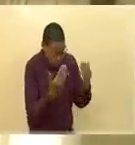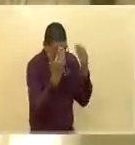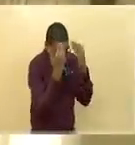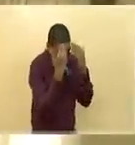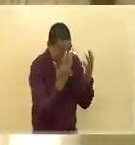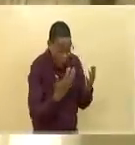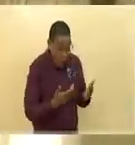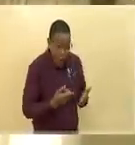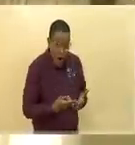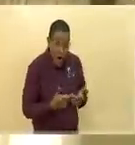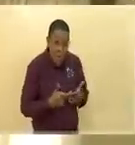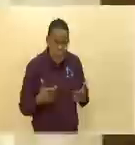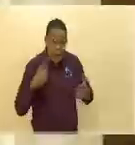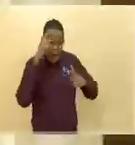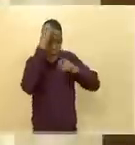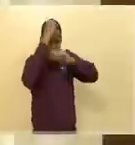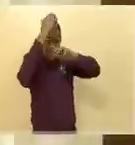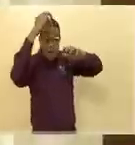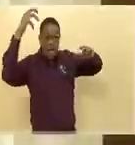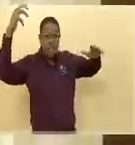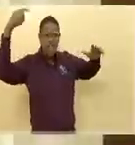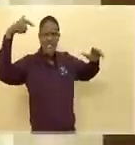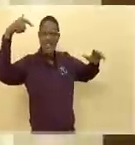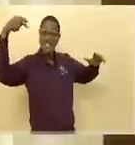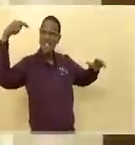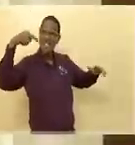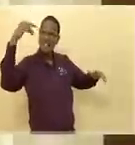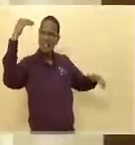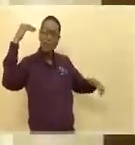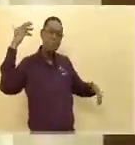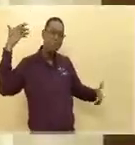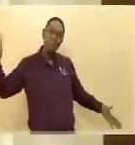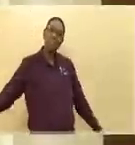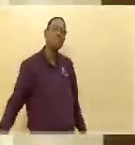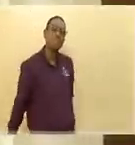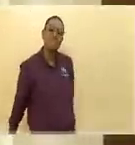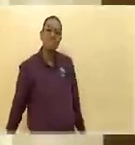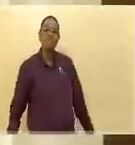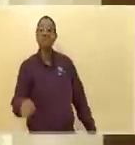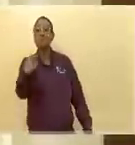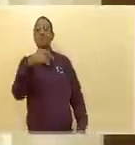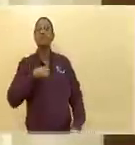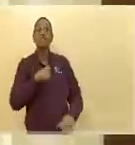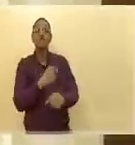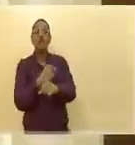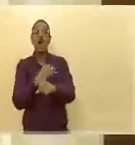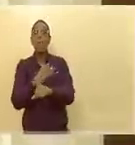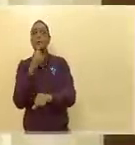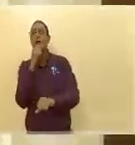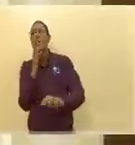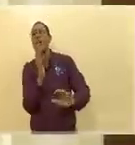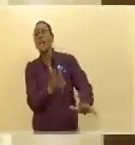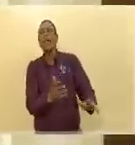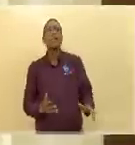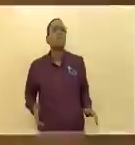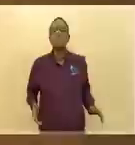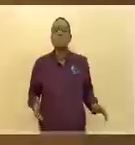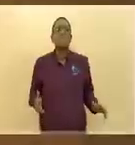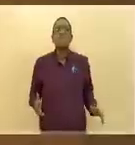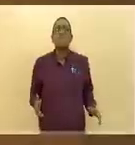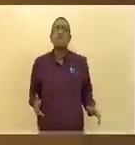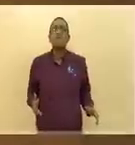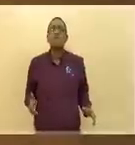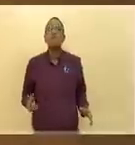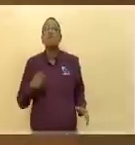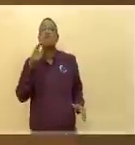the big vision of what we are trying to accomplish. Our job is not to leave them behind.